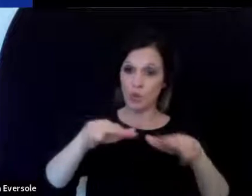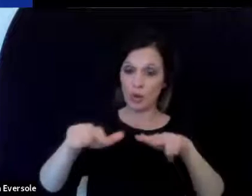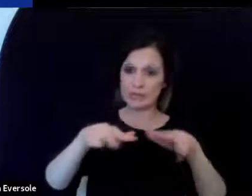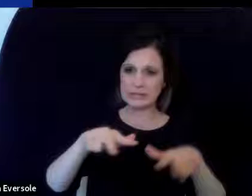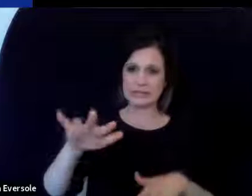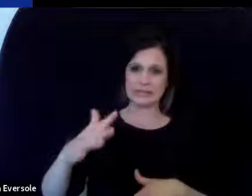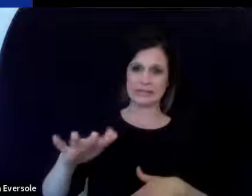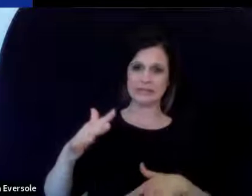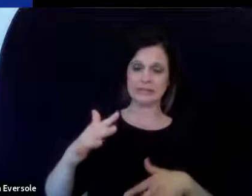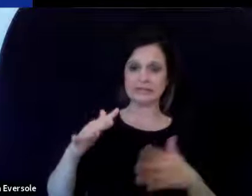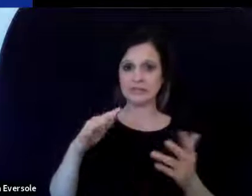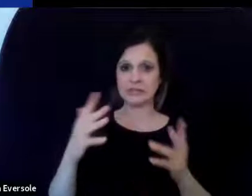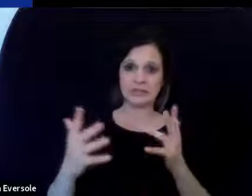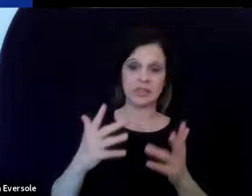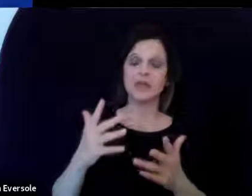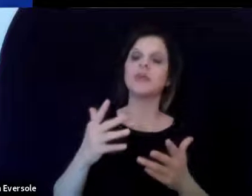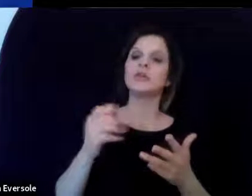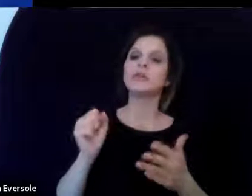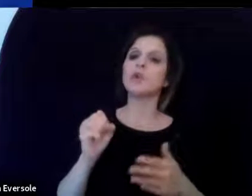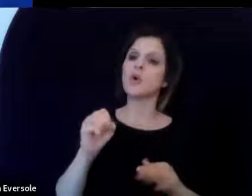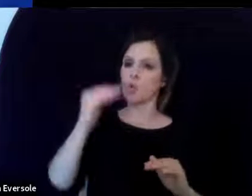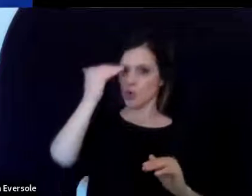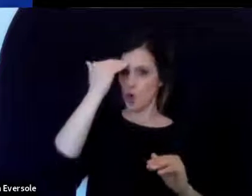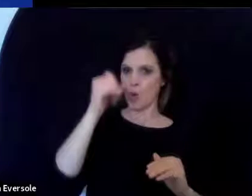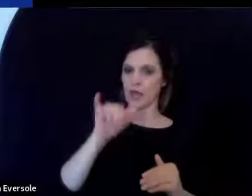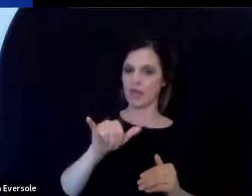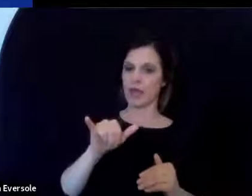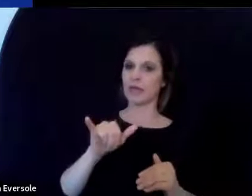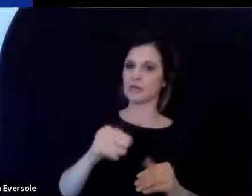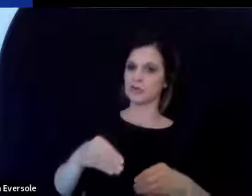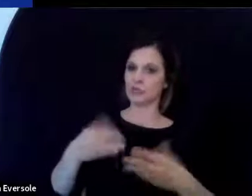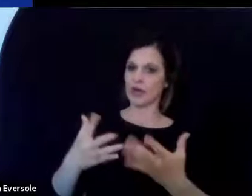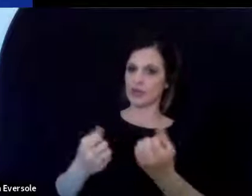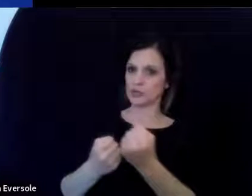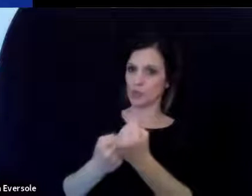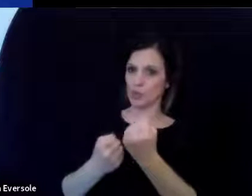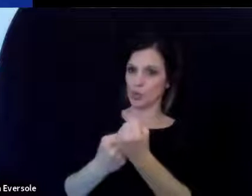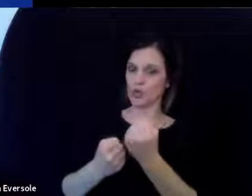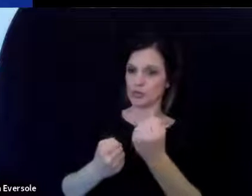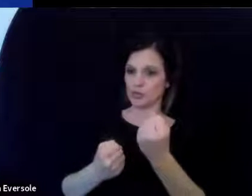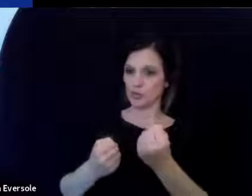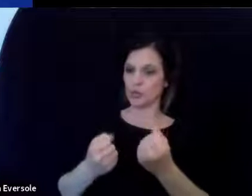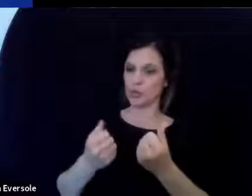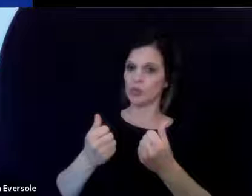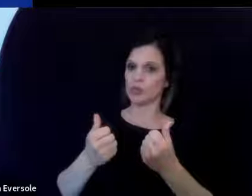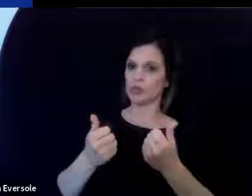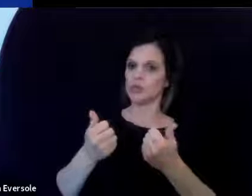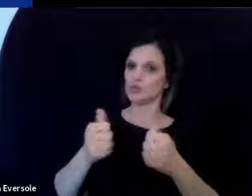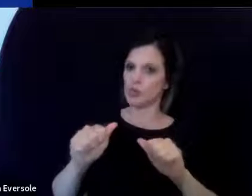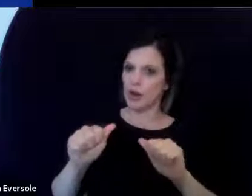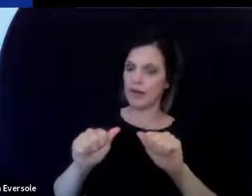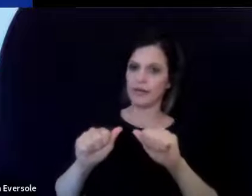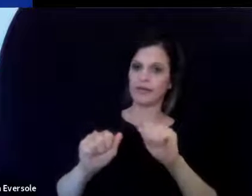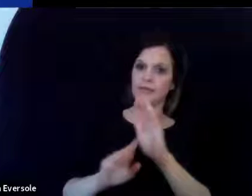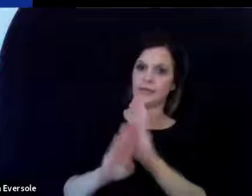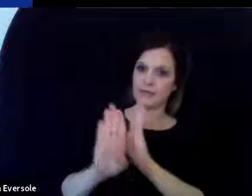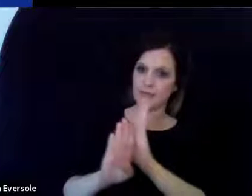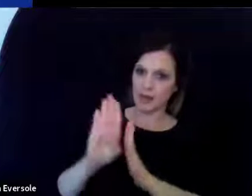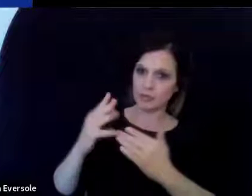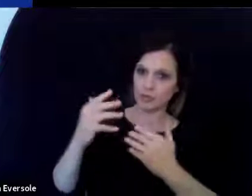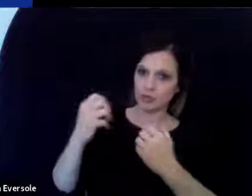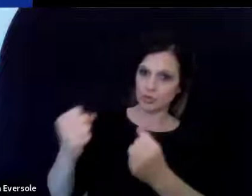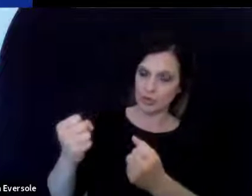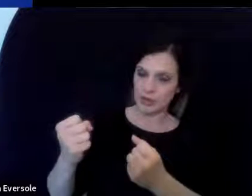So being mindful of that and giving them the support that they need to develop that strength and to be able to ambulate safely will